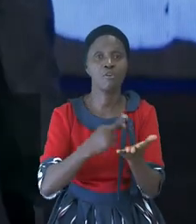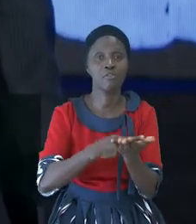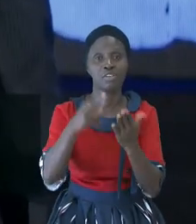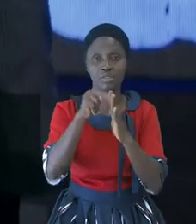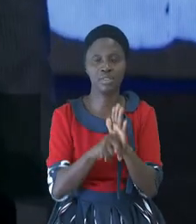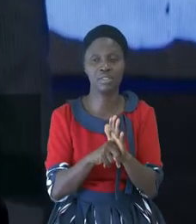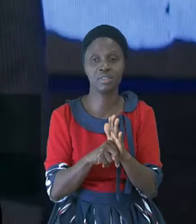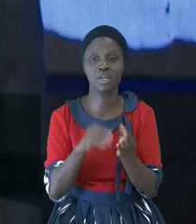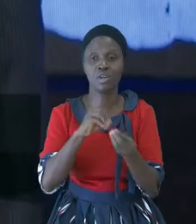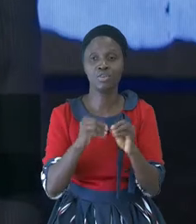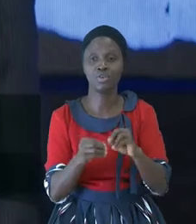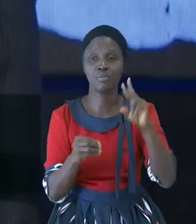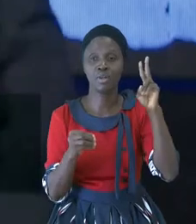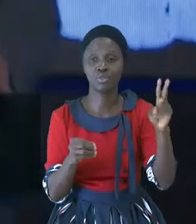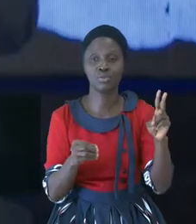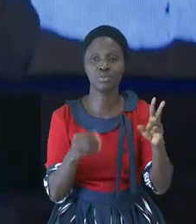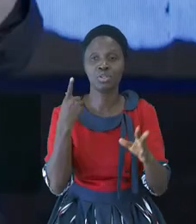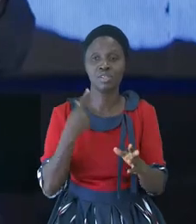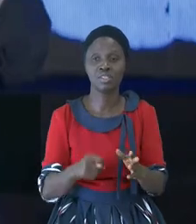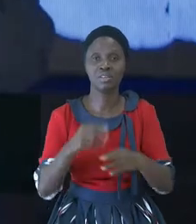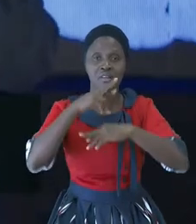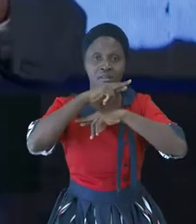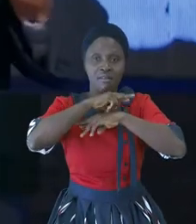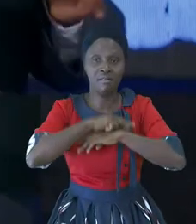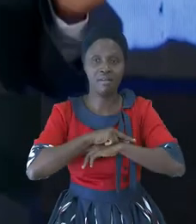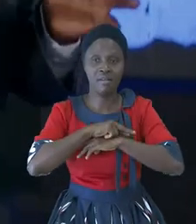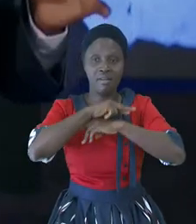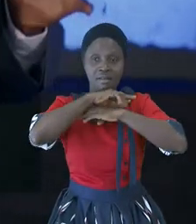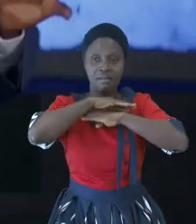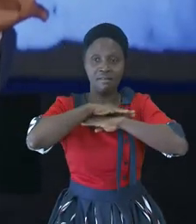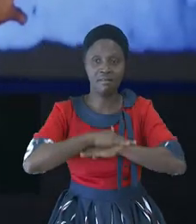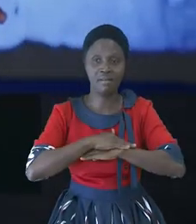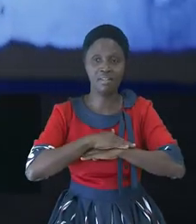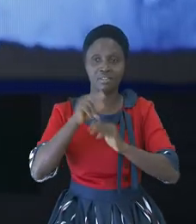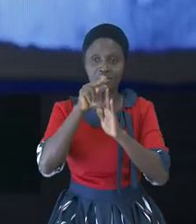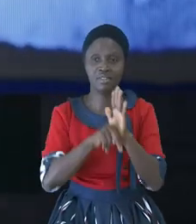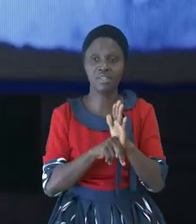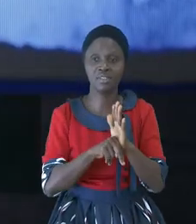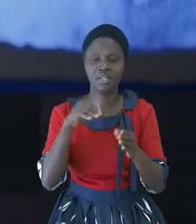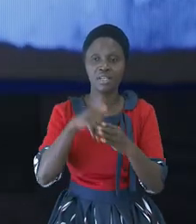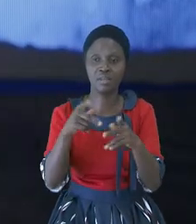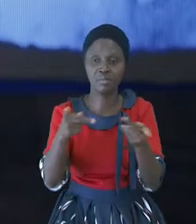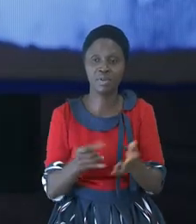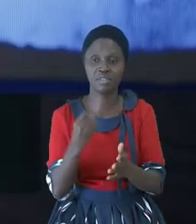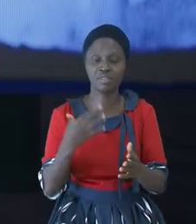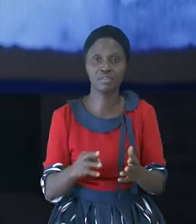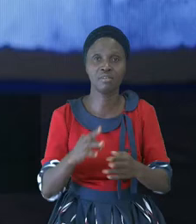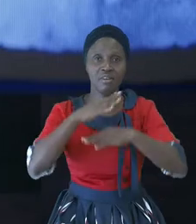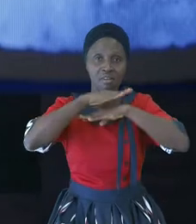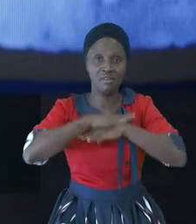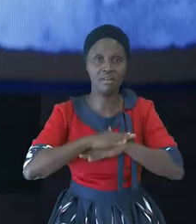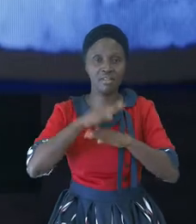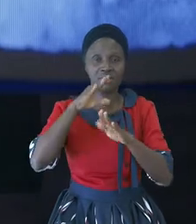in places of restlessness. And number three, the rod of his power for